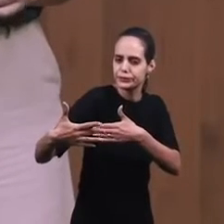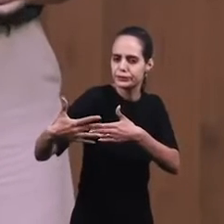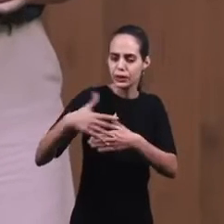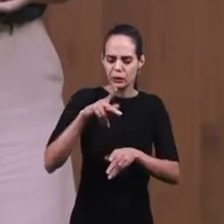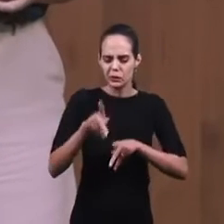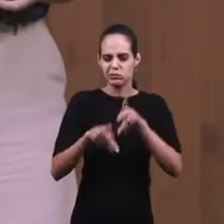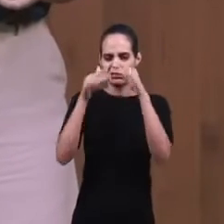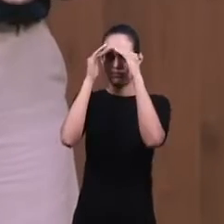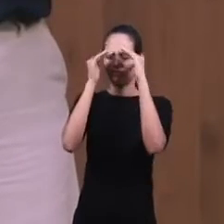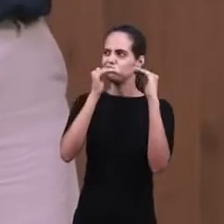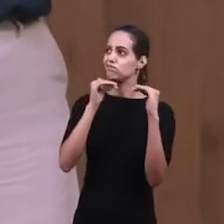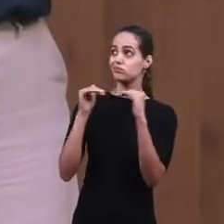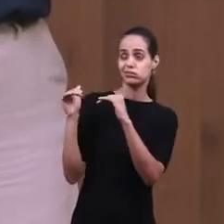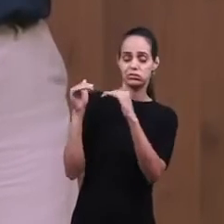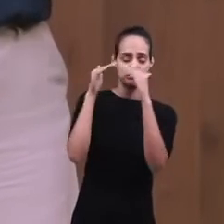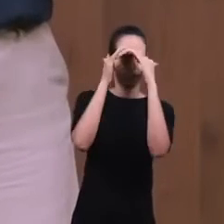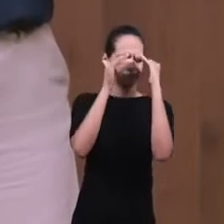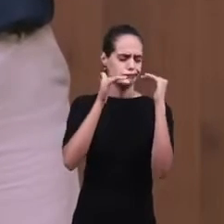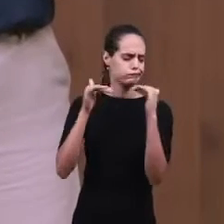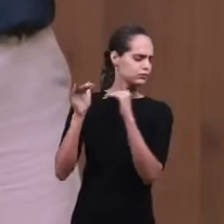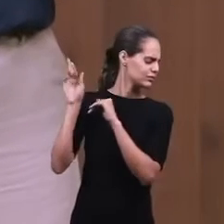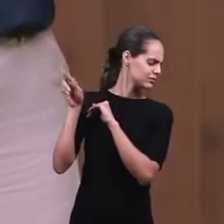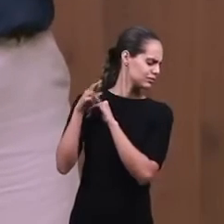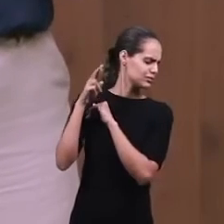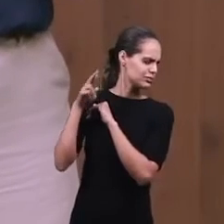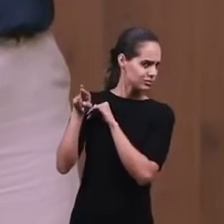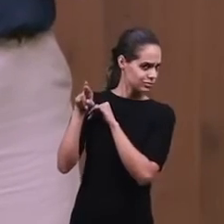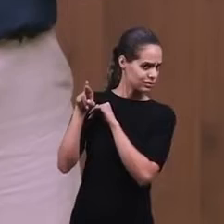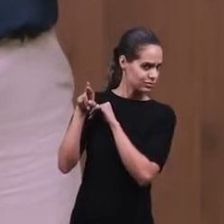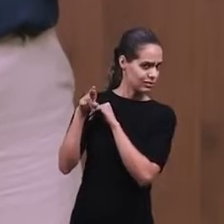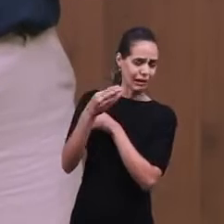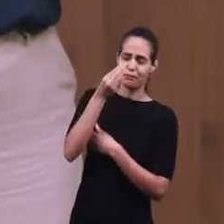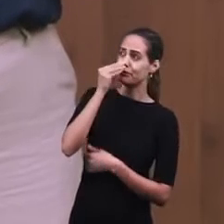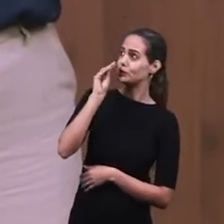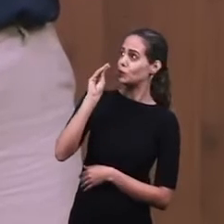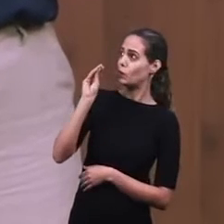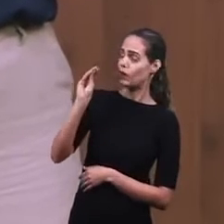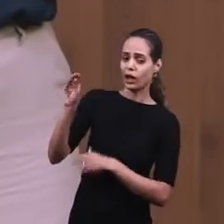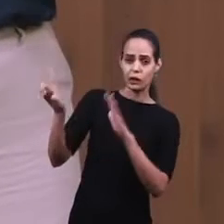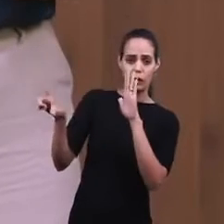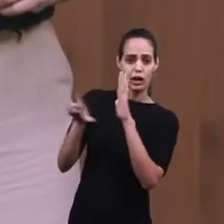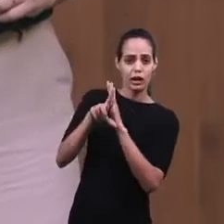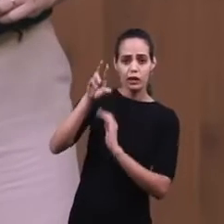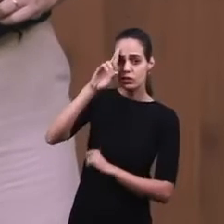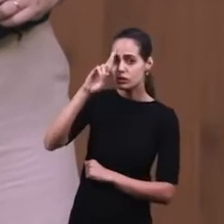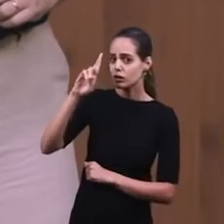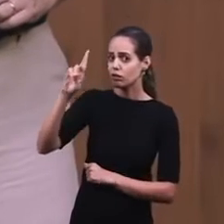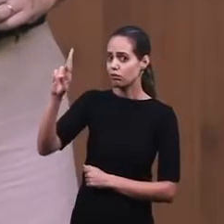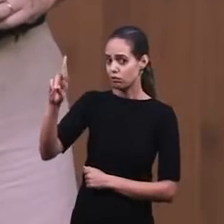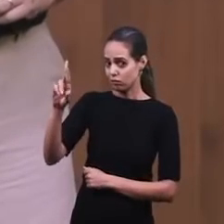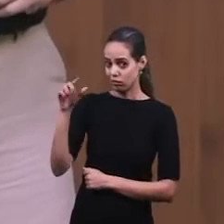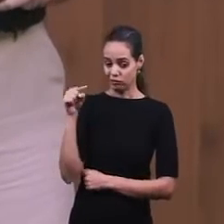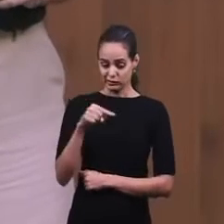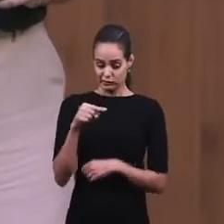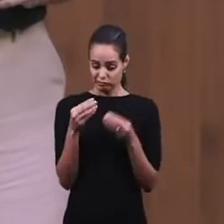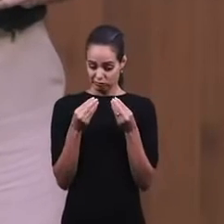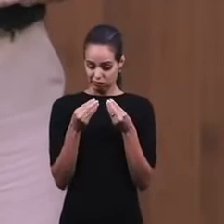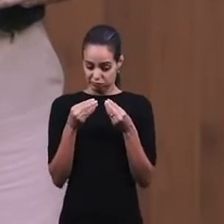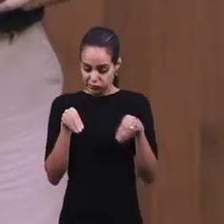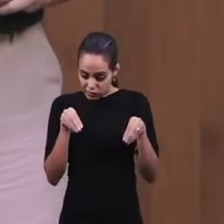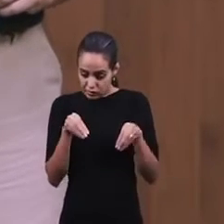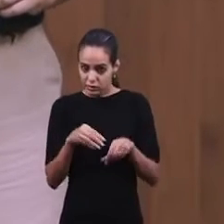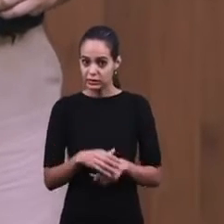God's commandments. And with this, there was a great loss because Jerusalem was